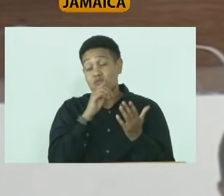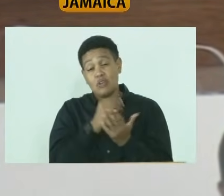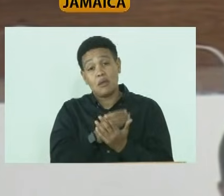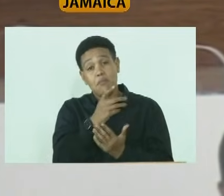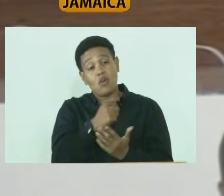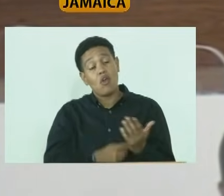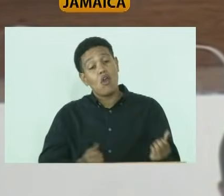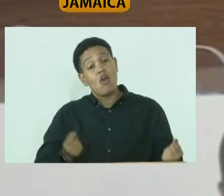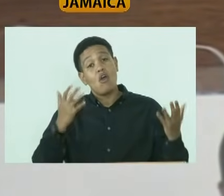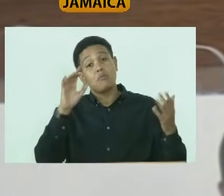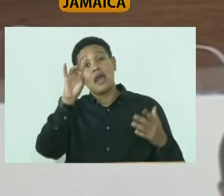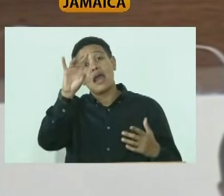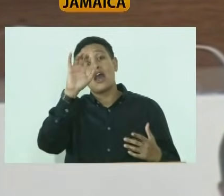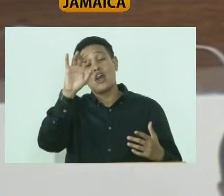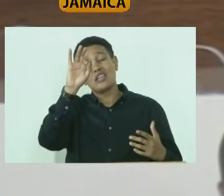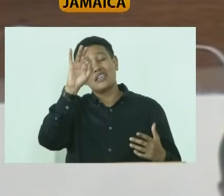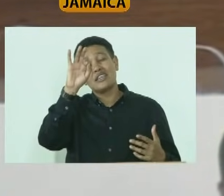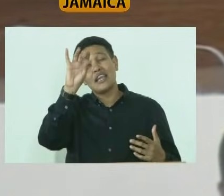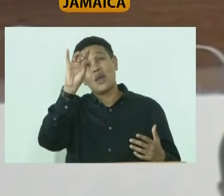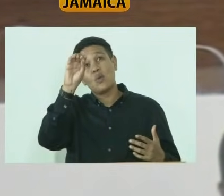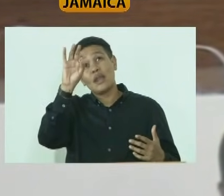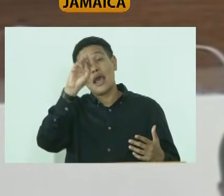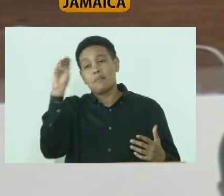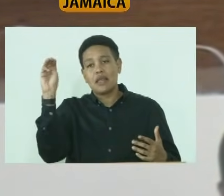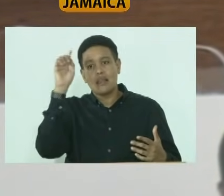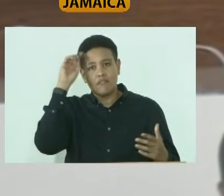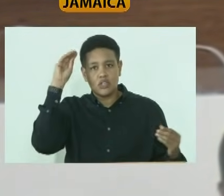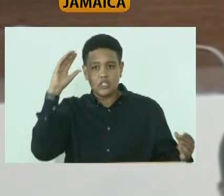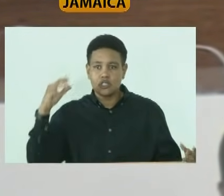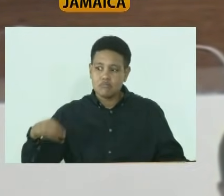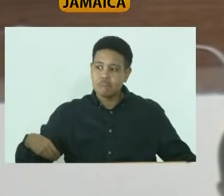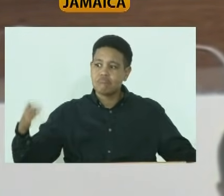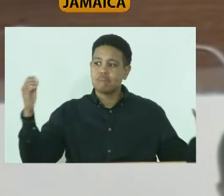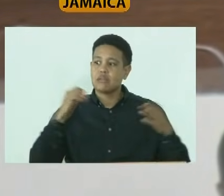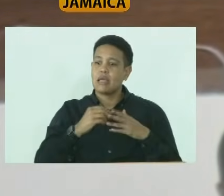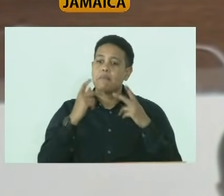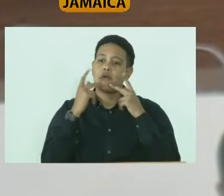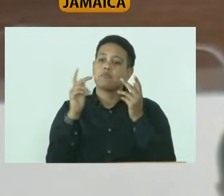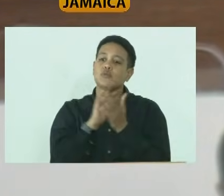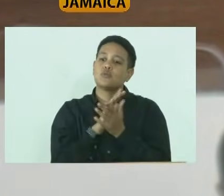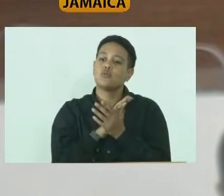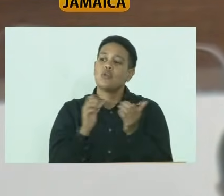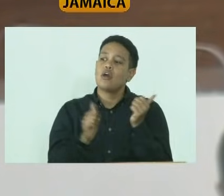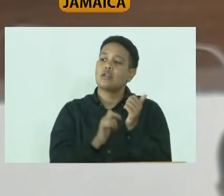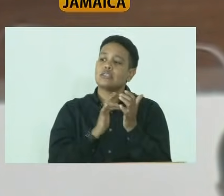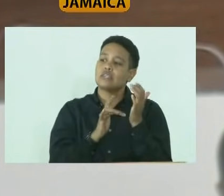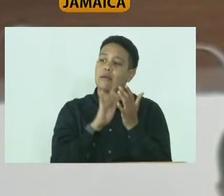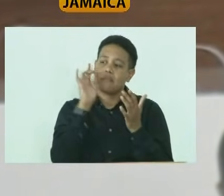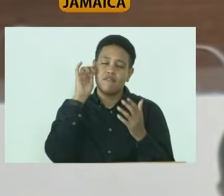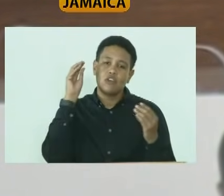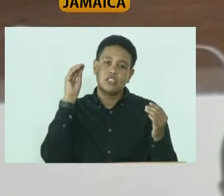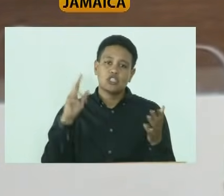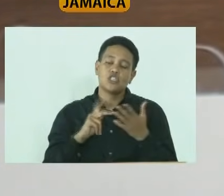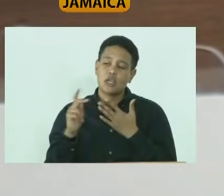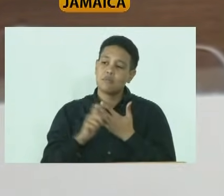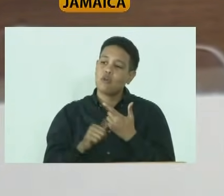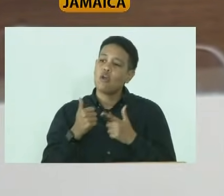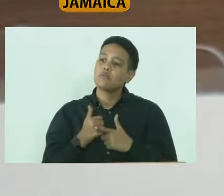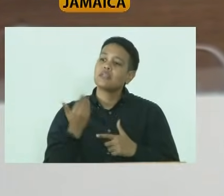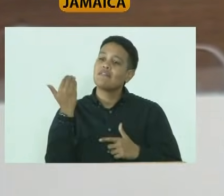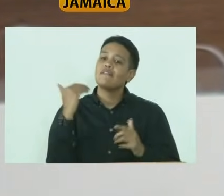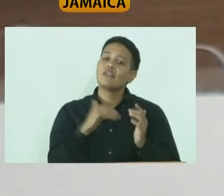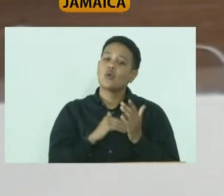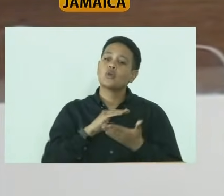cost of $809 million for teachers in public schools under the Tablets for Teachers program.